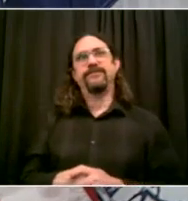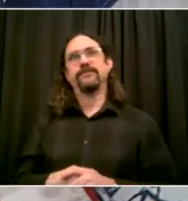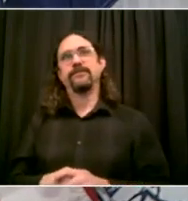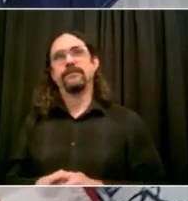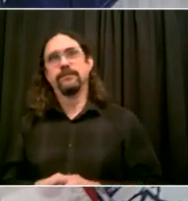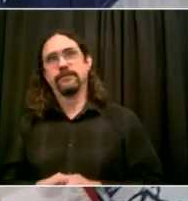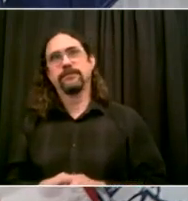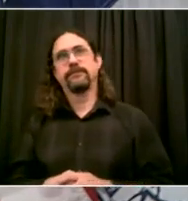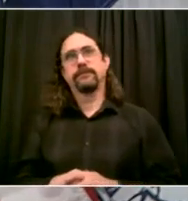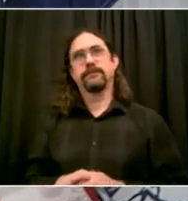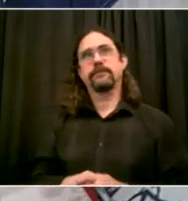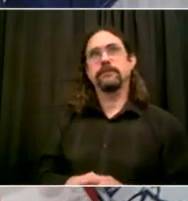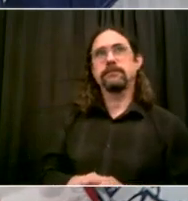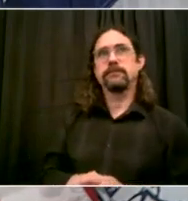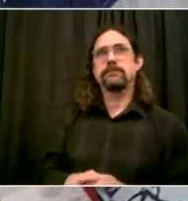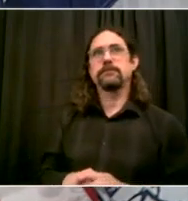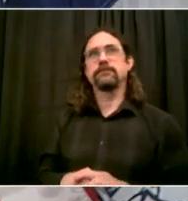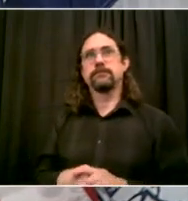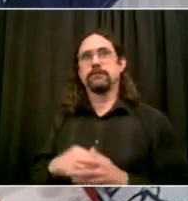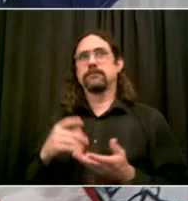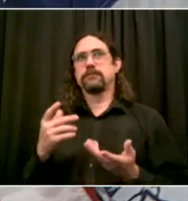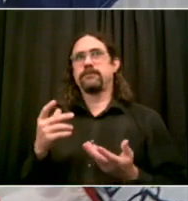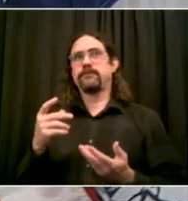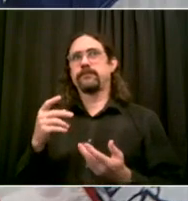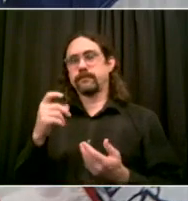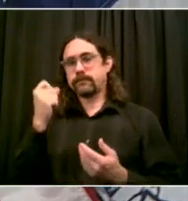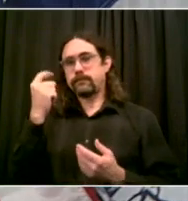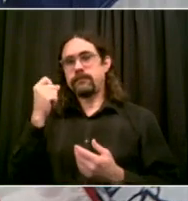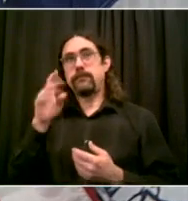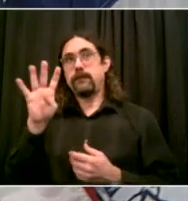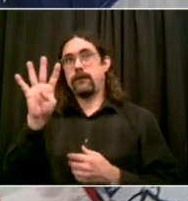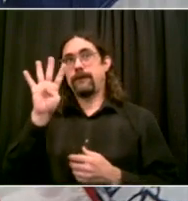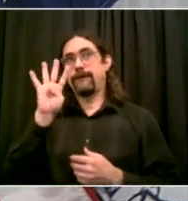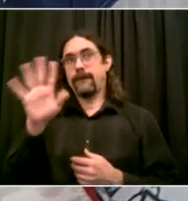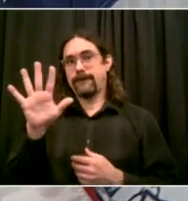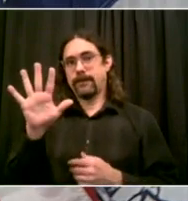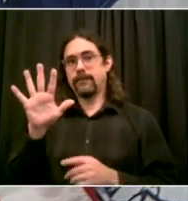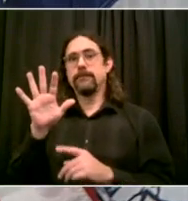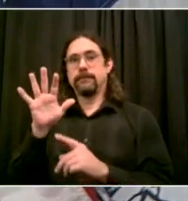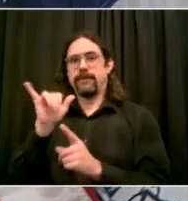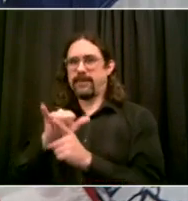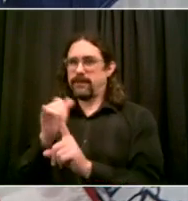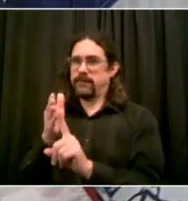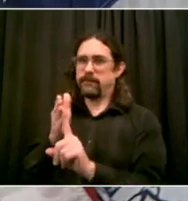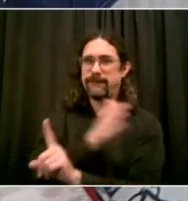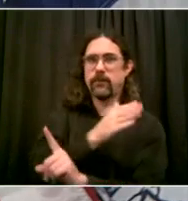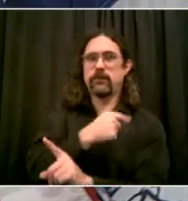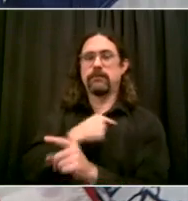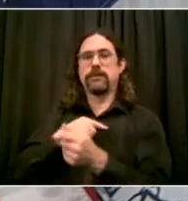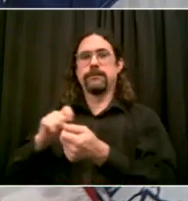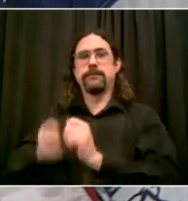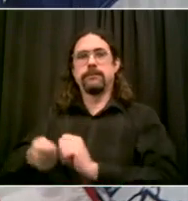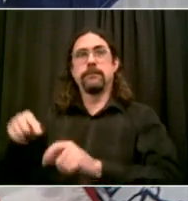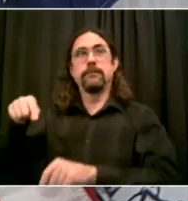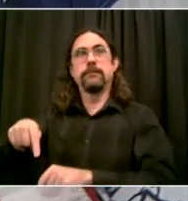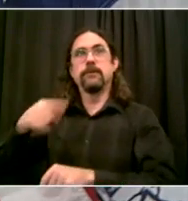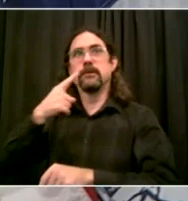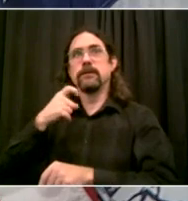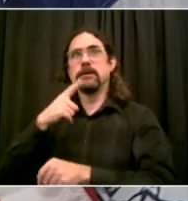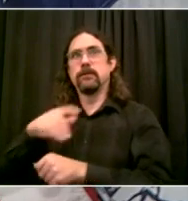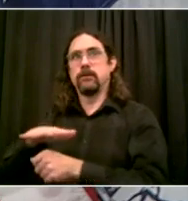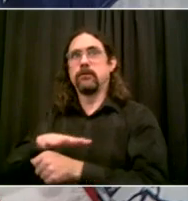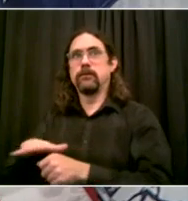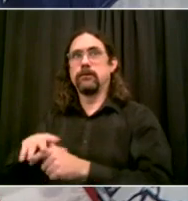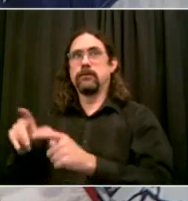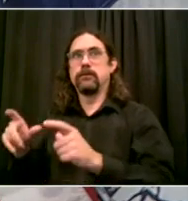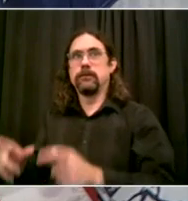zone map. So the red zone map has now greatly decreased. That's a really good thing. As you saw, the state's most recent action late last